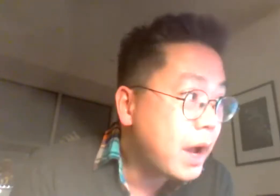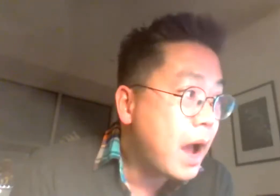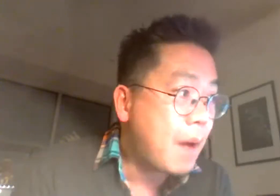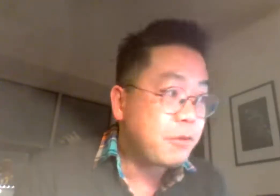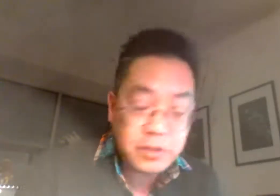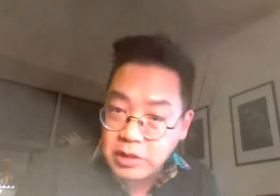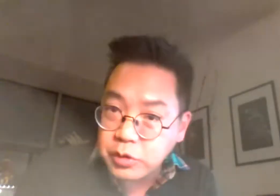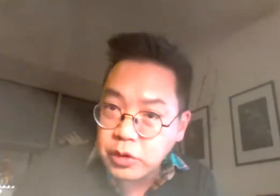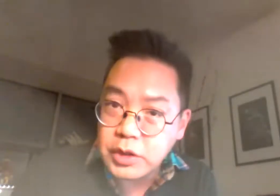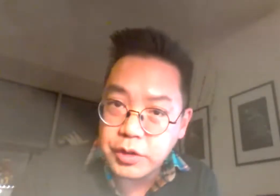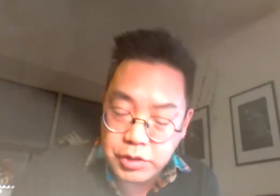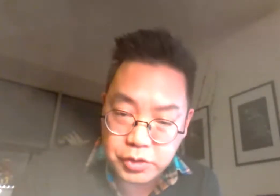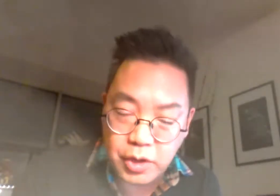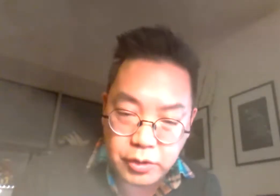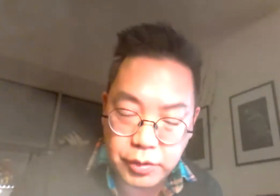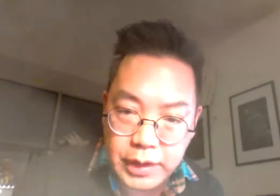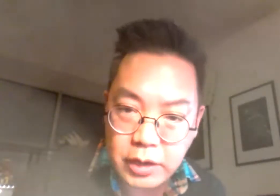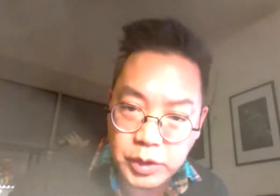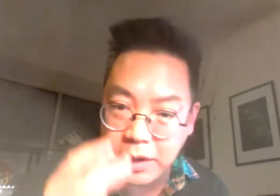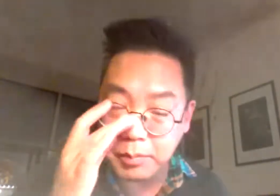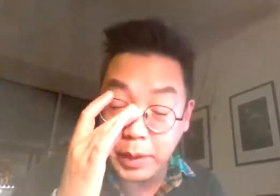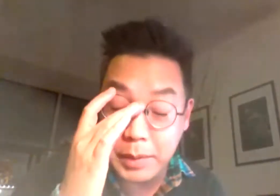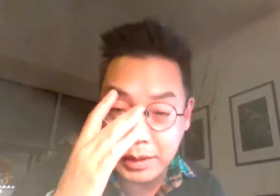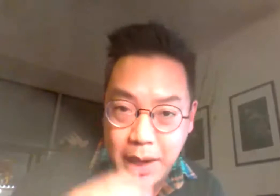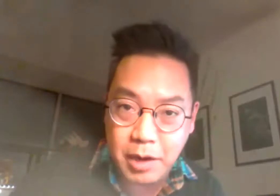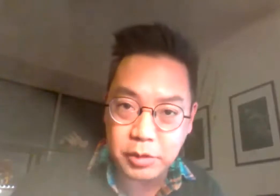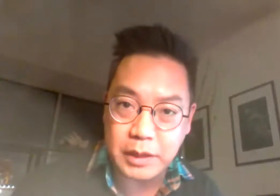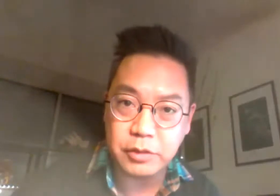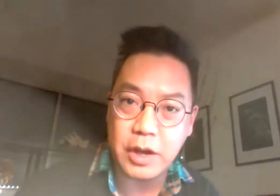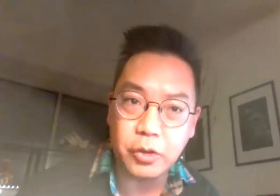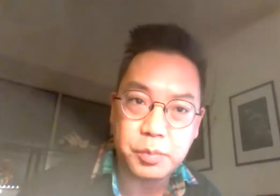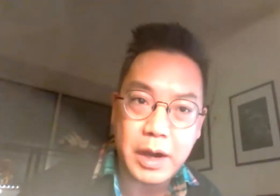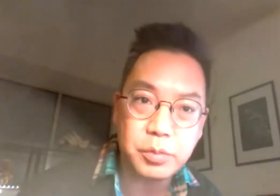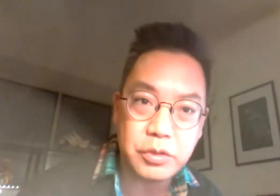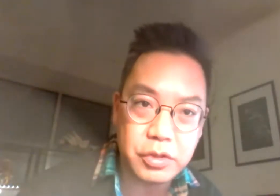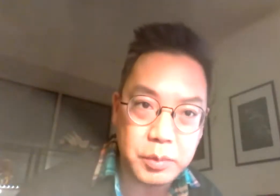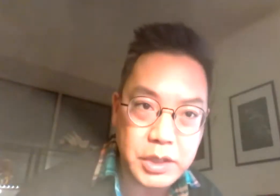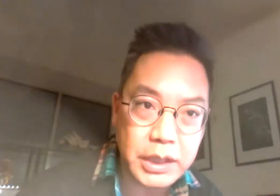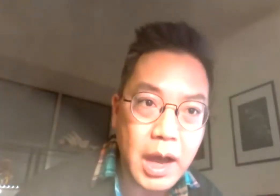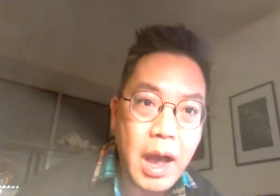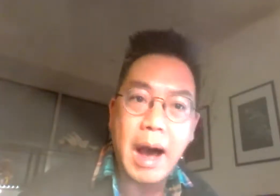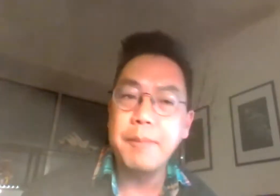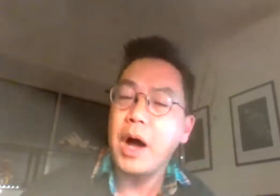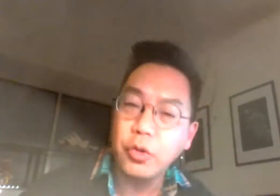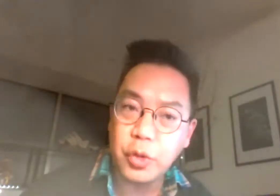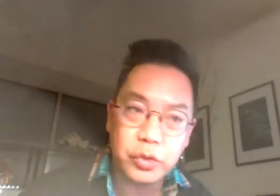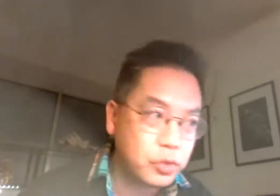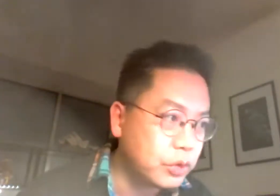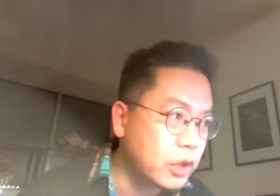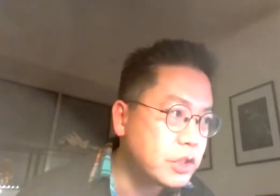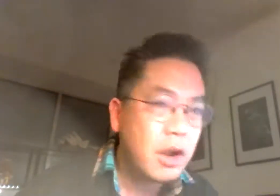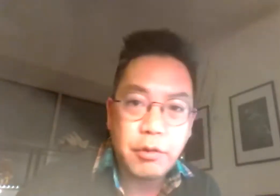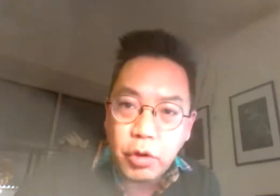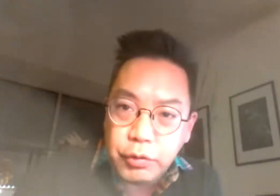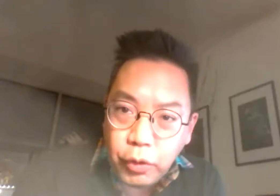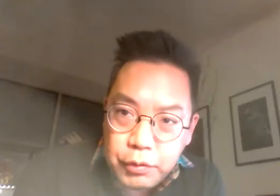future. And first, just like to acknowledge the traditional owners of the land on which we're meeting and pay my respects to elders past, present, and emerging. I also wanted to